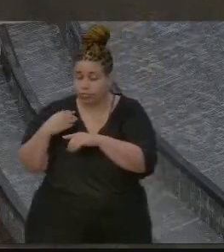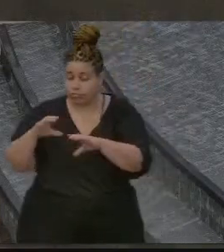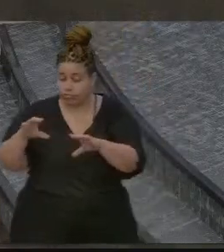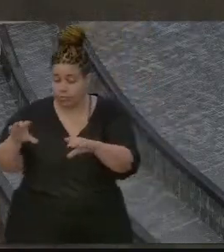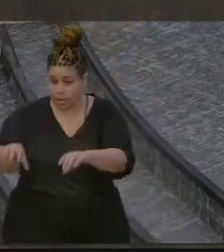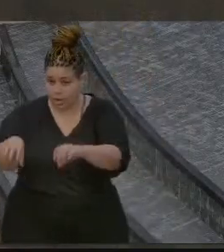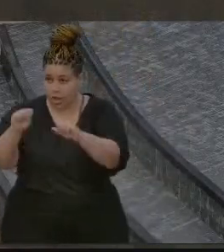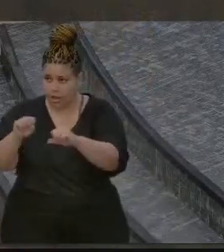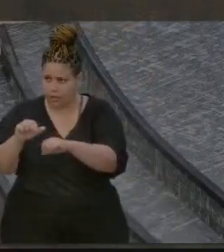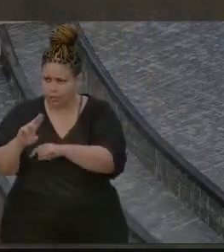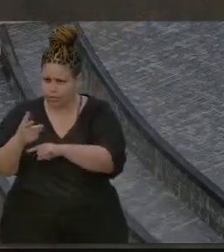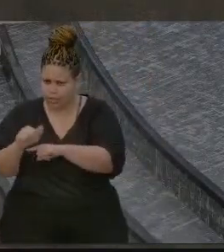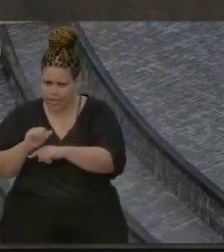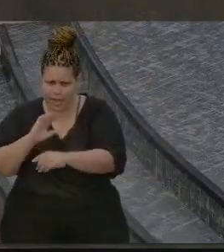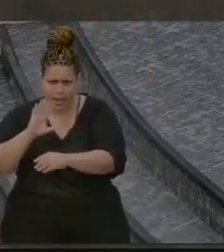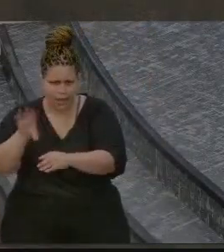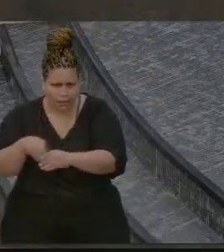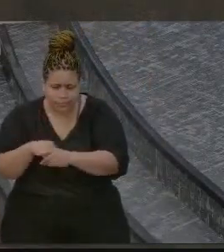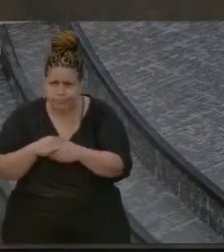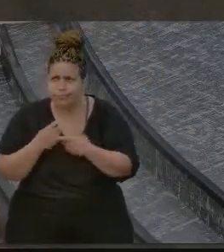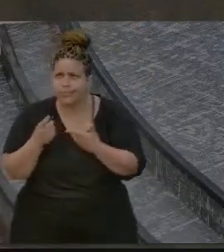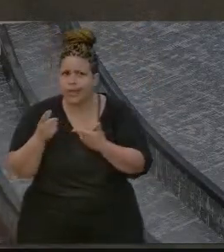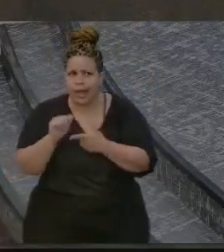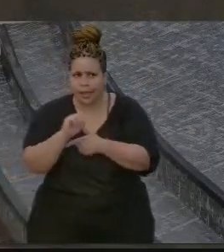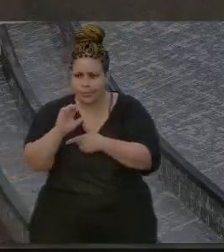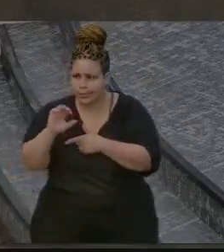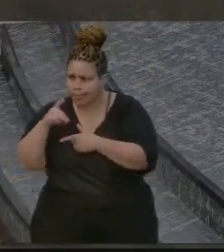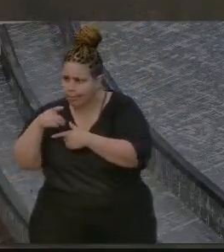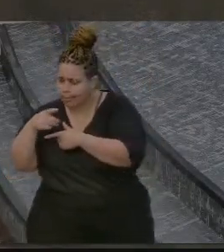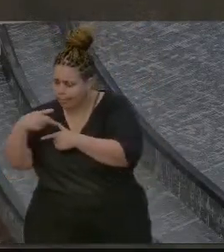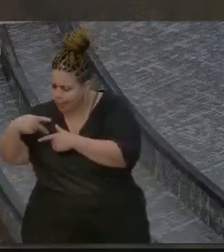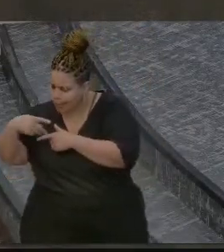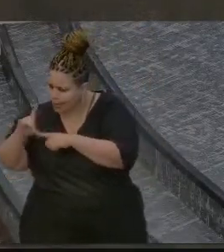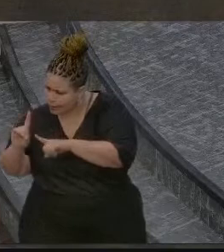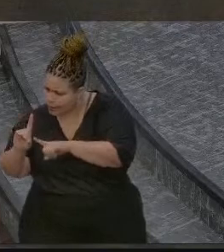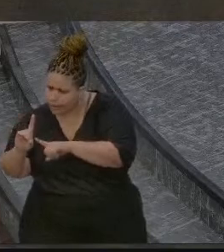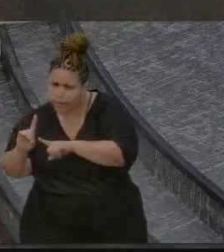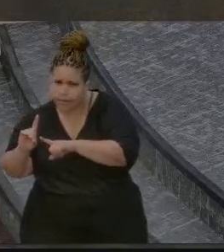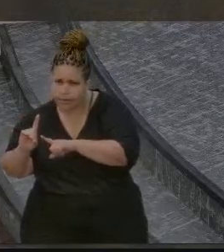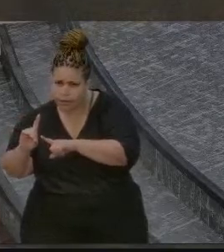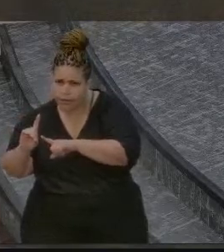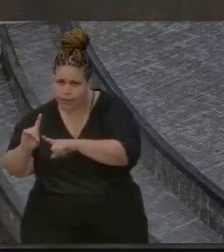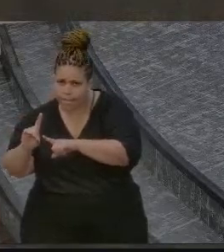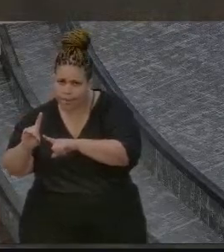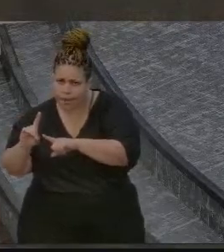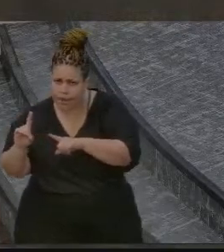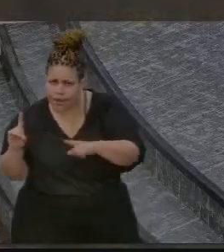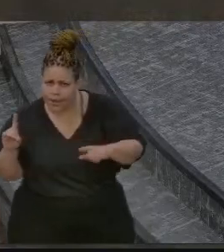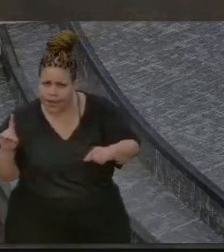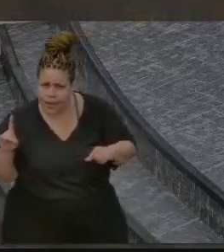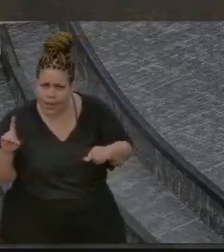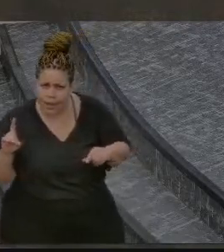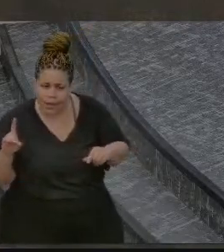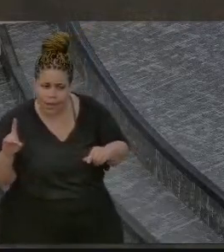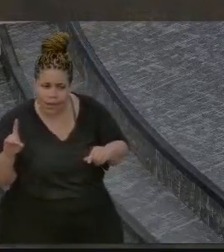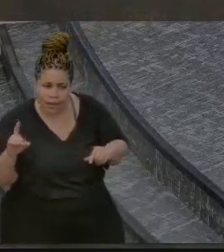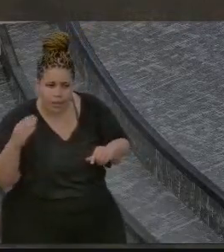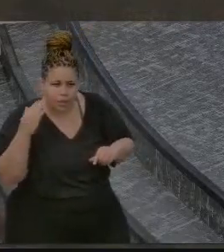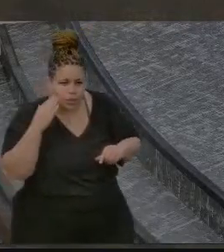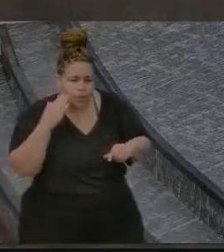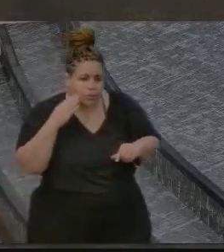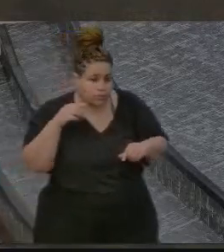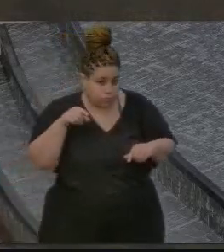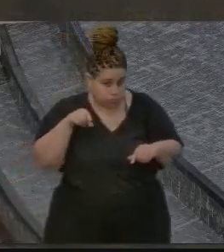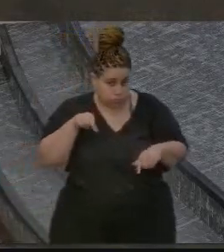UGA has been a part of that, ACCPD, and they all, and what my understanding is from you is that initially you are